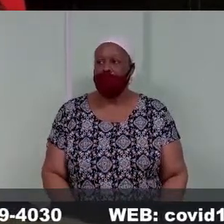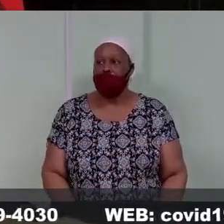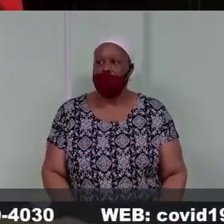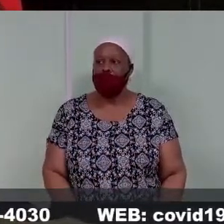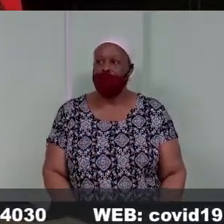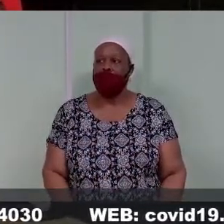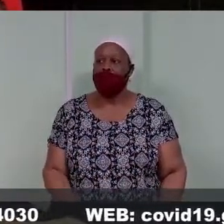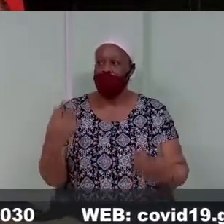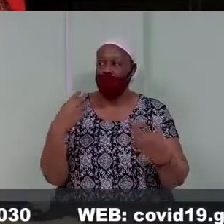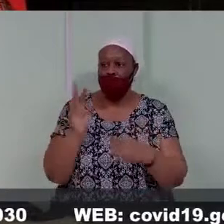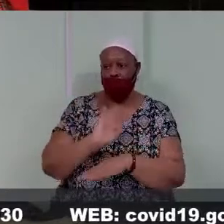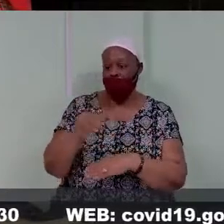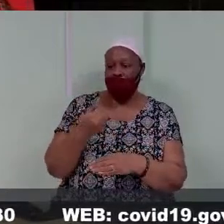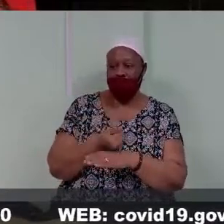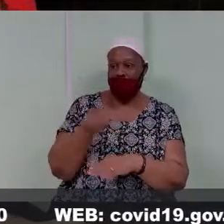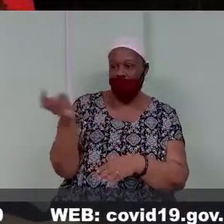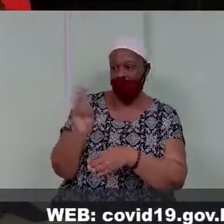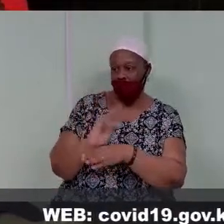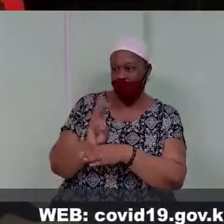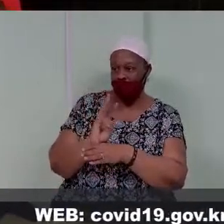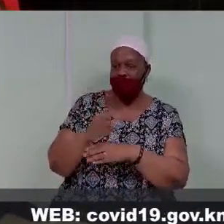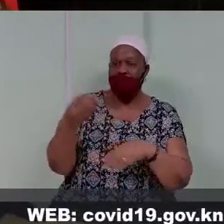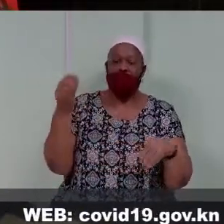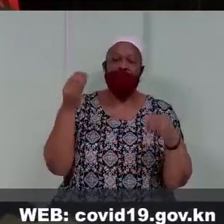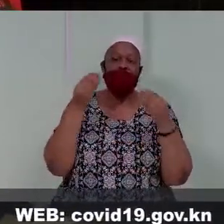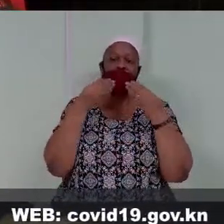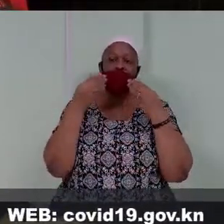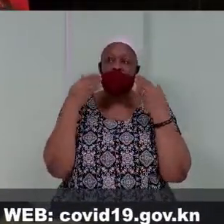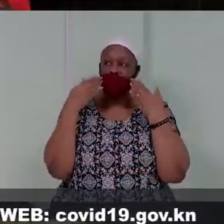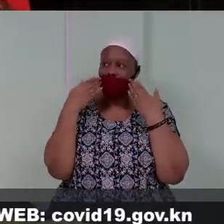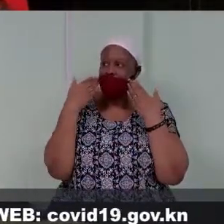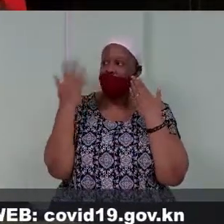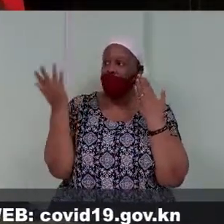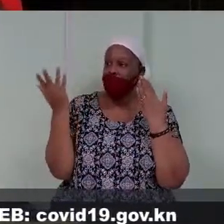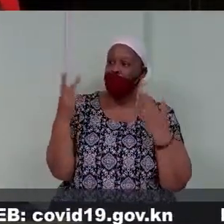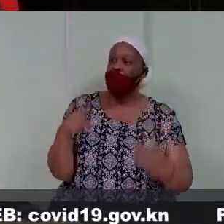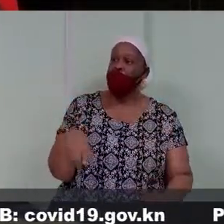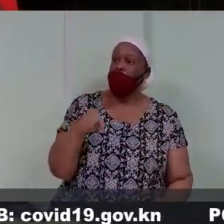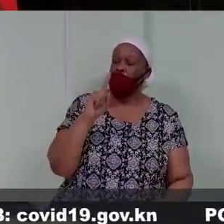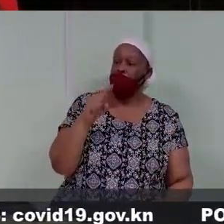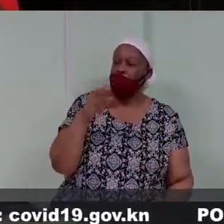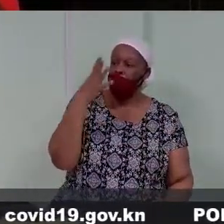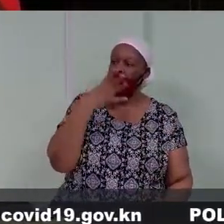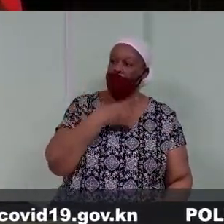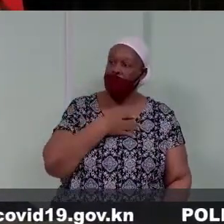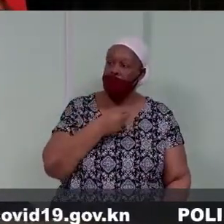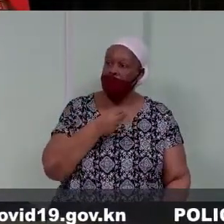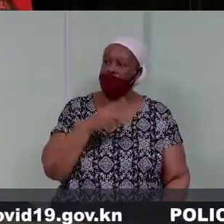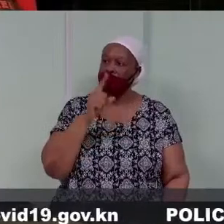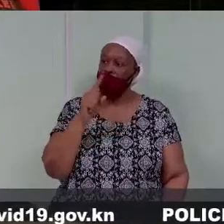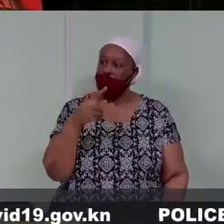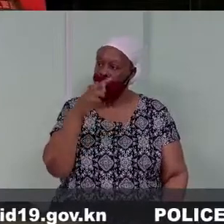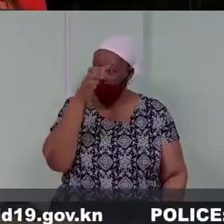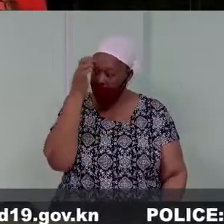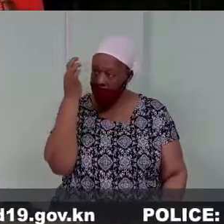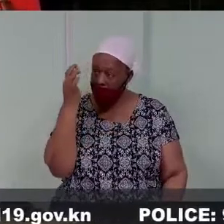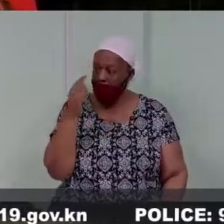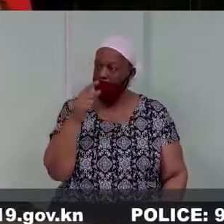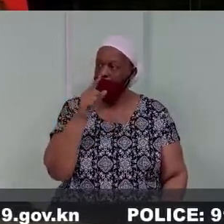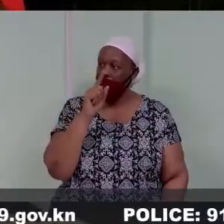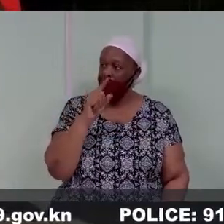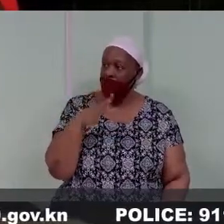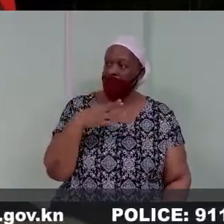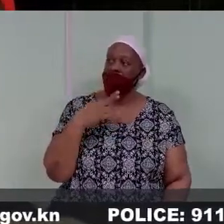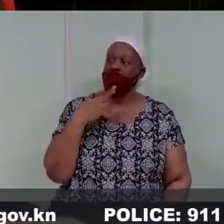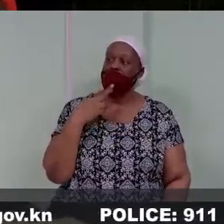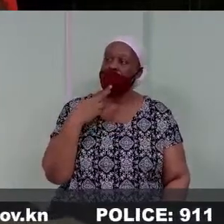the masks, one in white, one in black, and the other in burgundy. Yeah? But